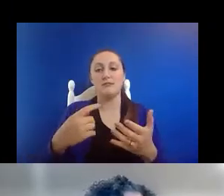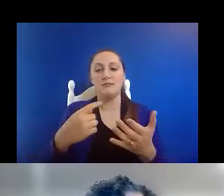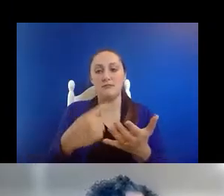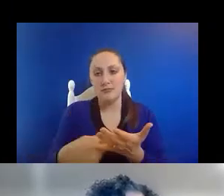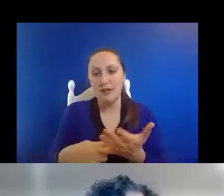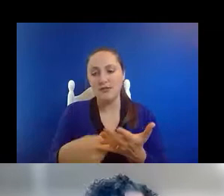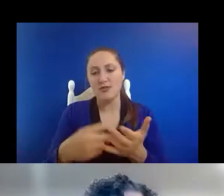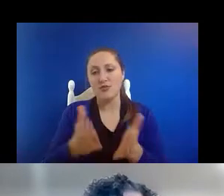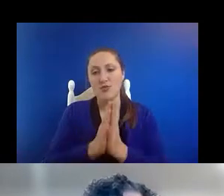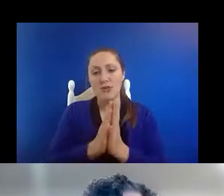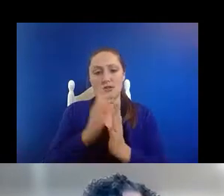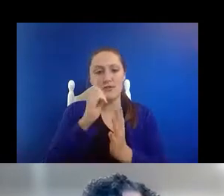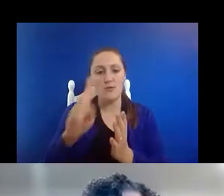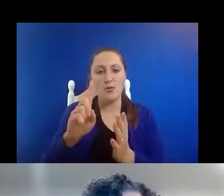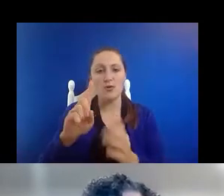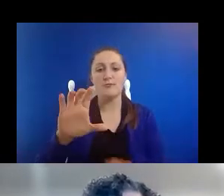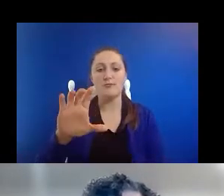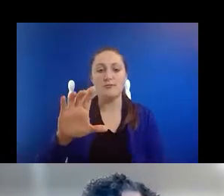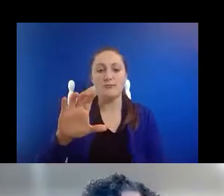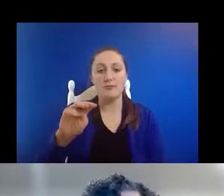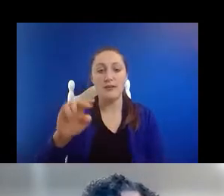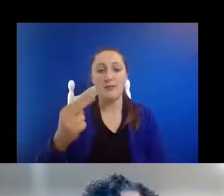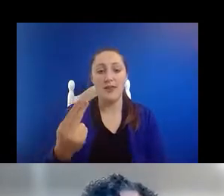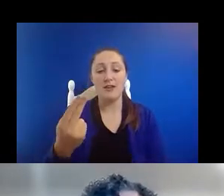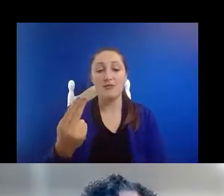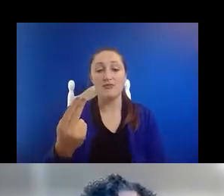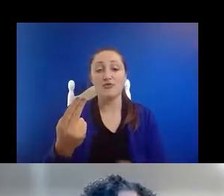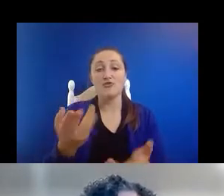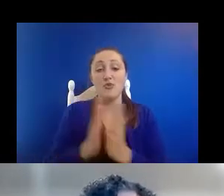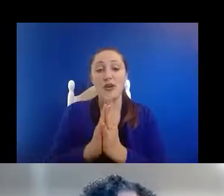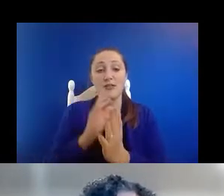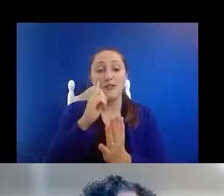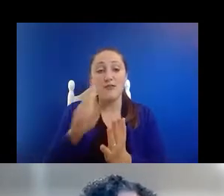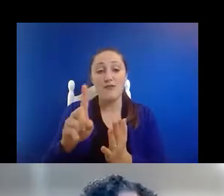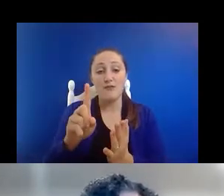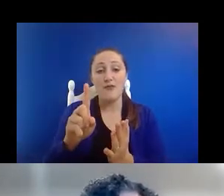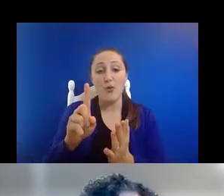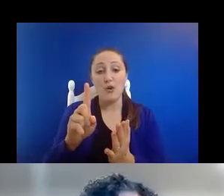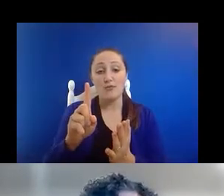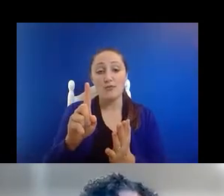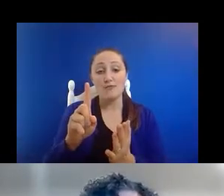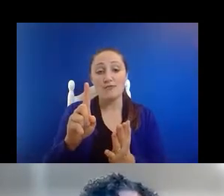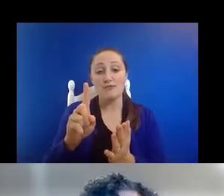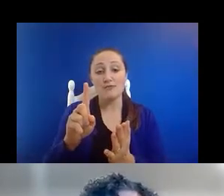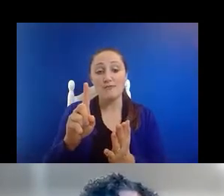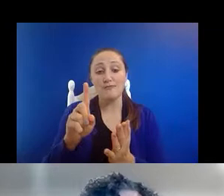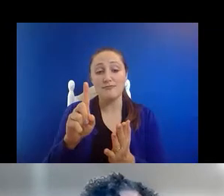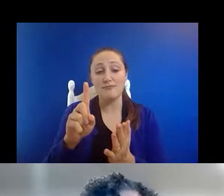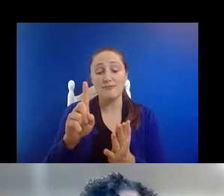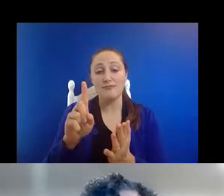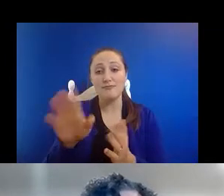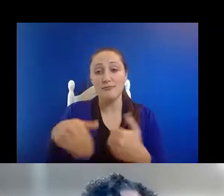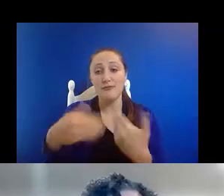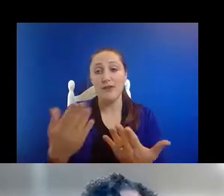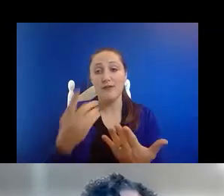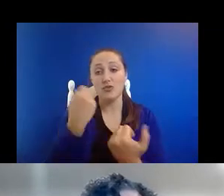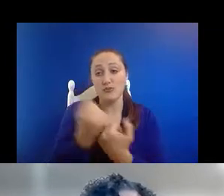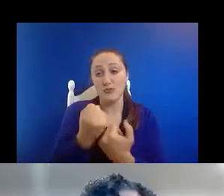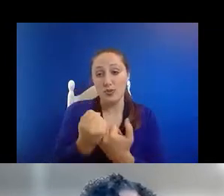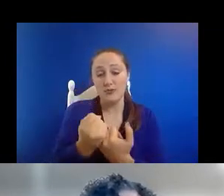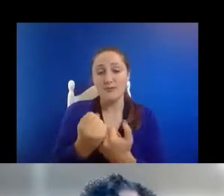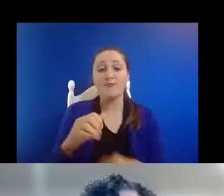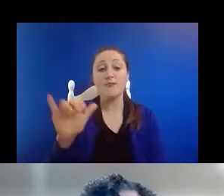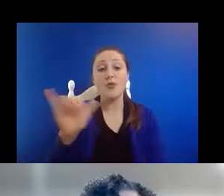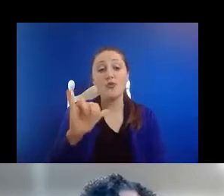for technical assistance in this transformation. The technical assistance included support for the CMH in